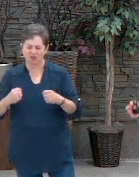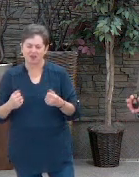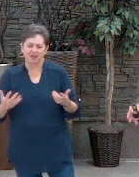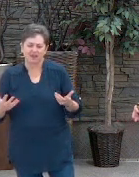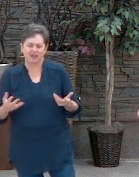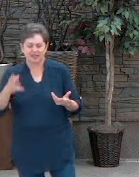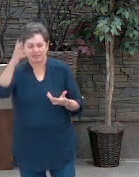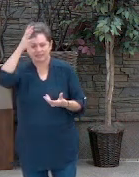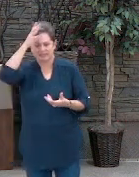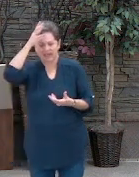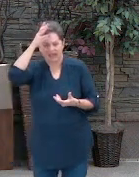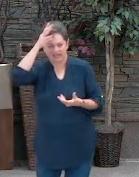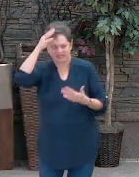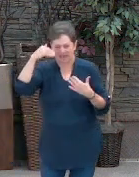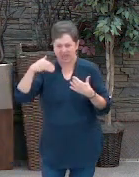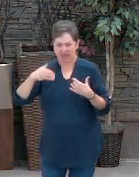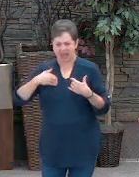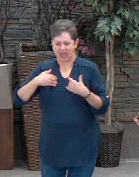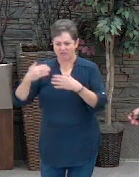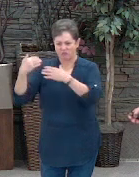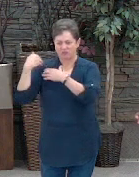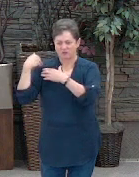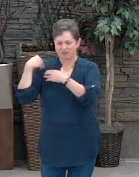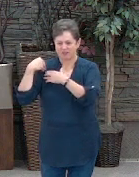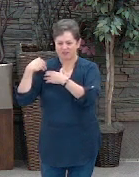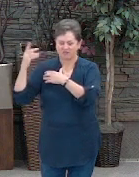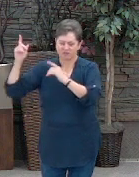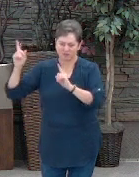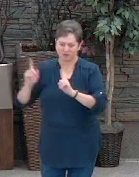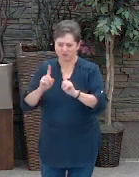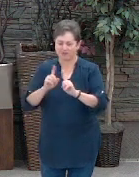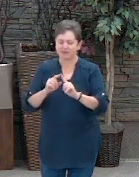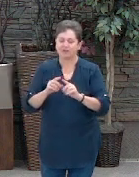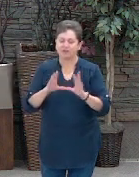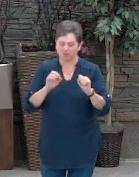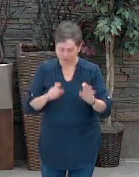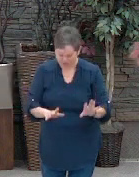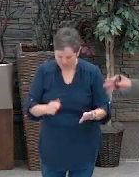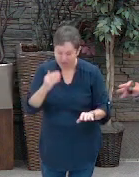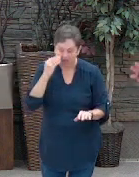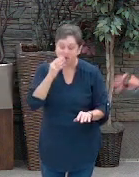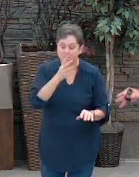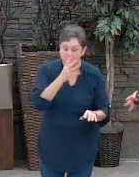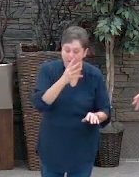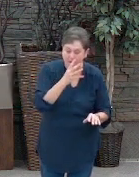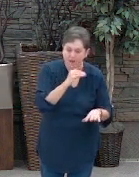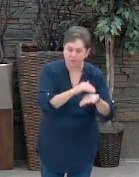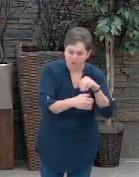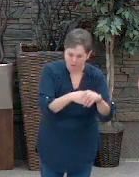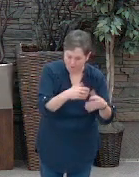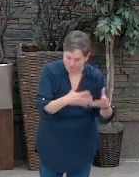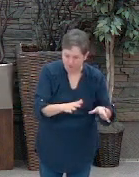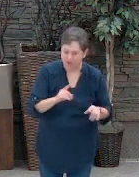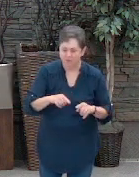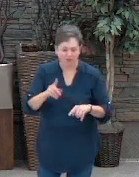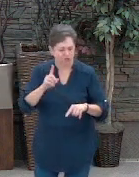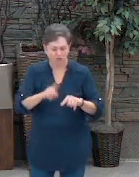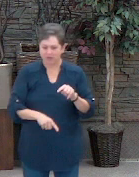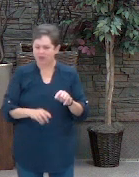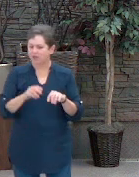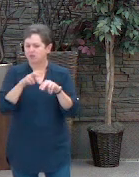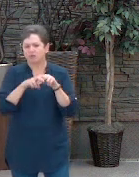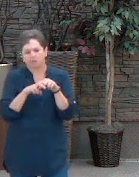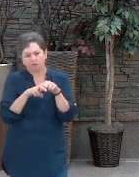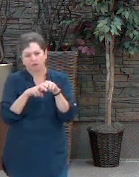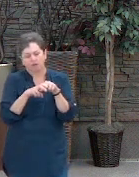mean, dads had this responsibility of coming along and saying, okay, I know mom has comforted you, but you can't just